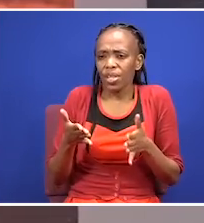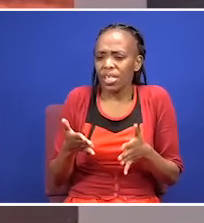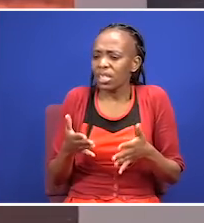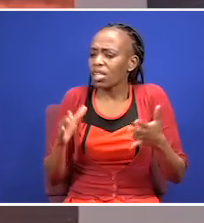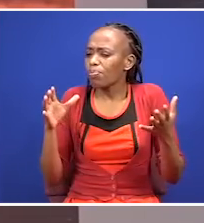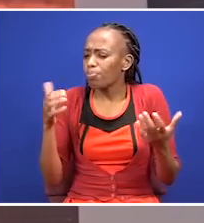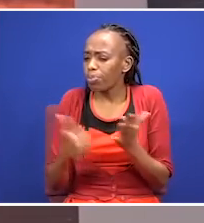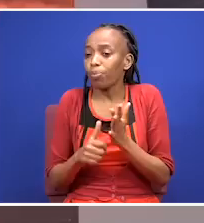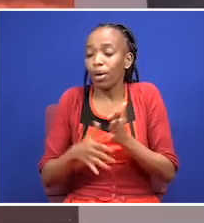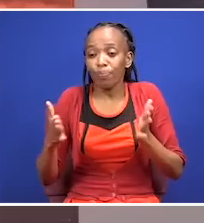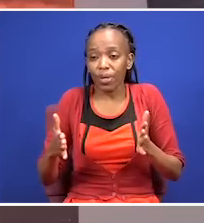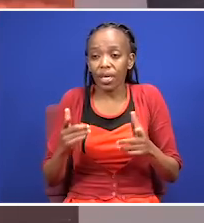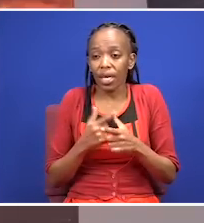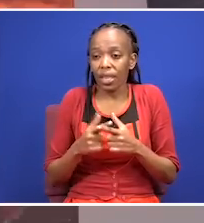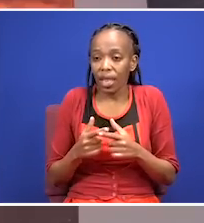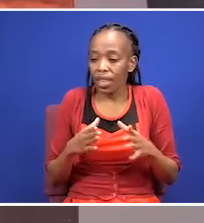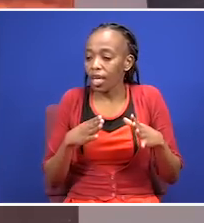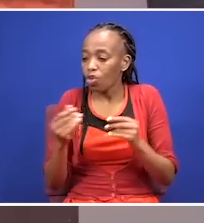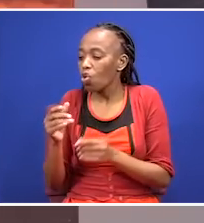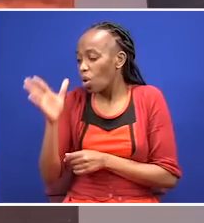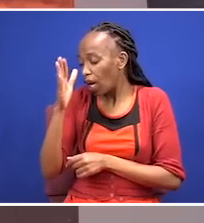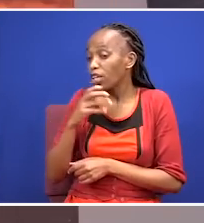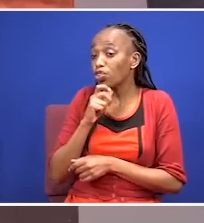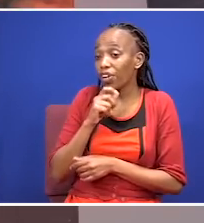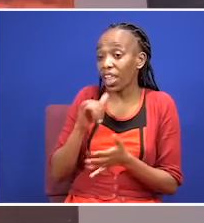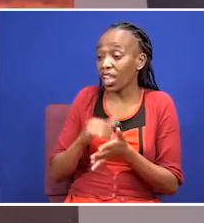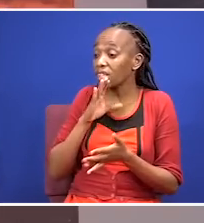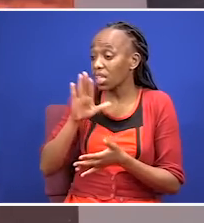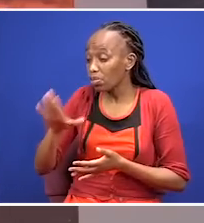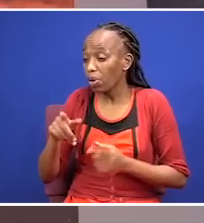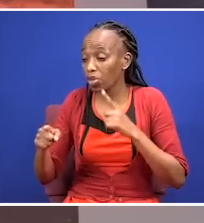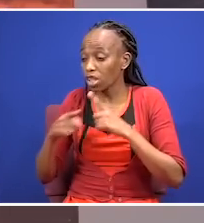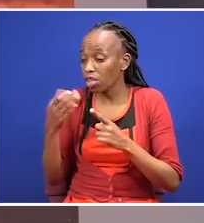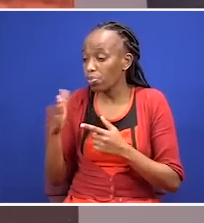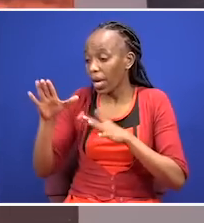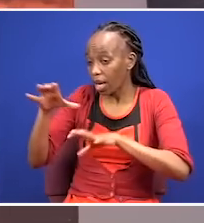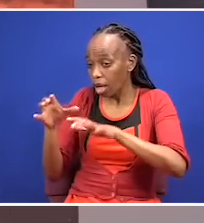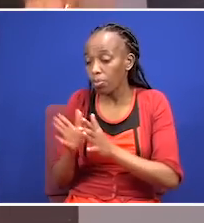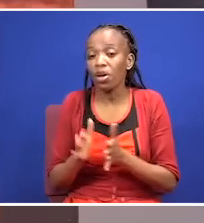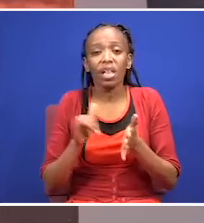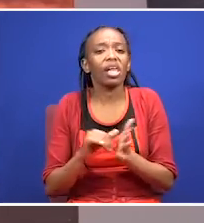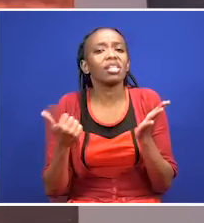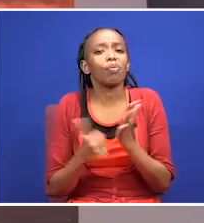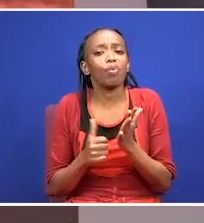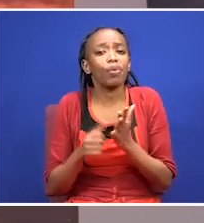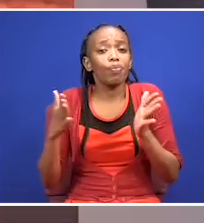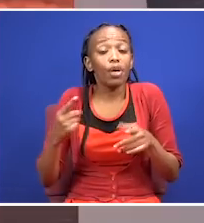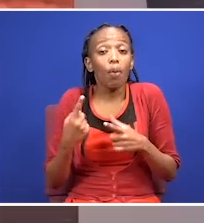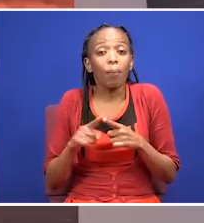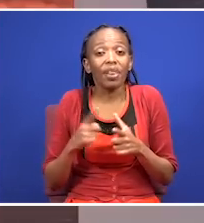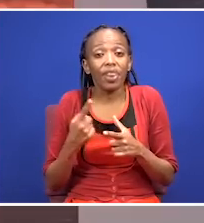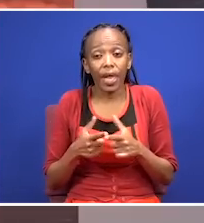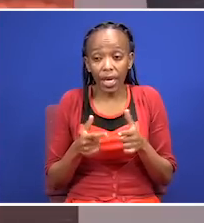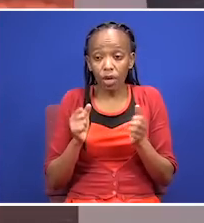mess and they go lie to their father that your son was killed by an animal a mess but then in